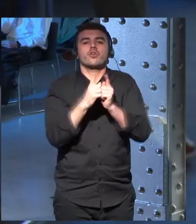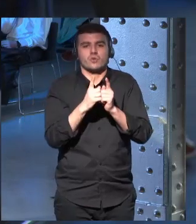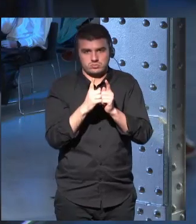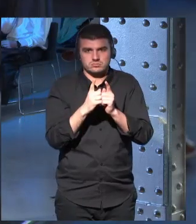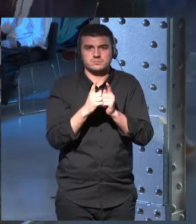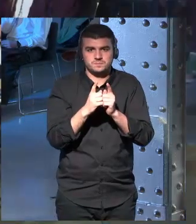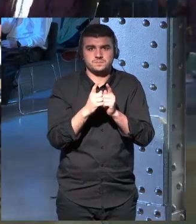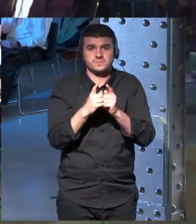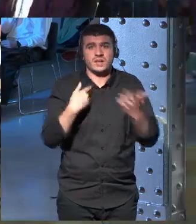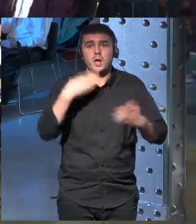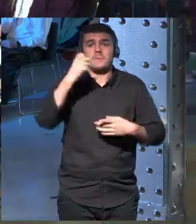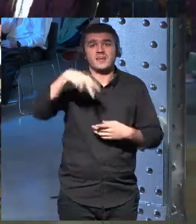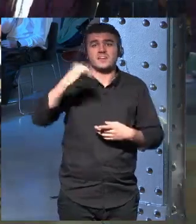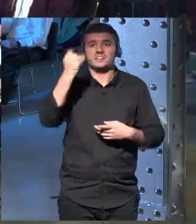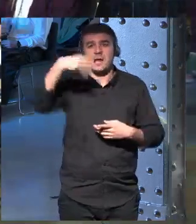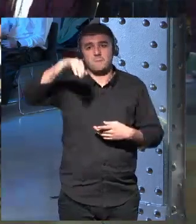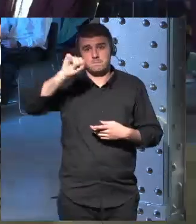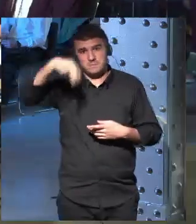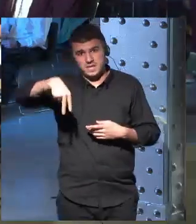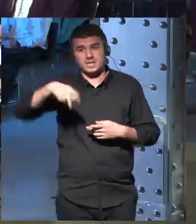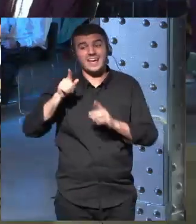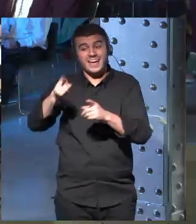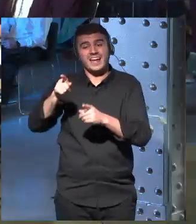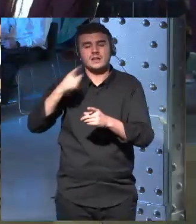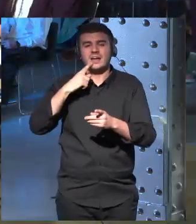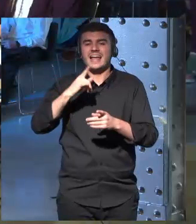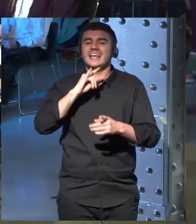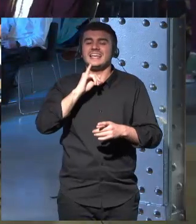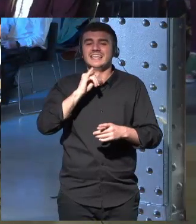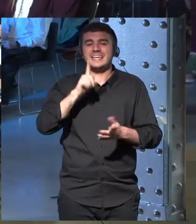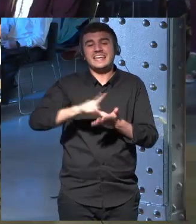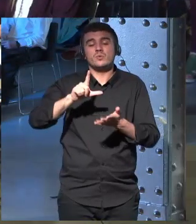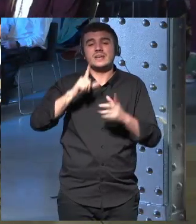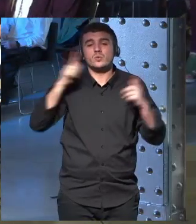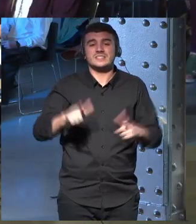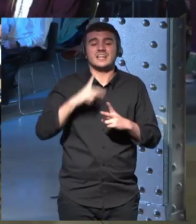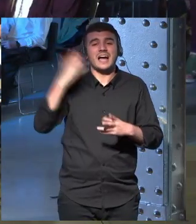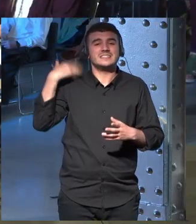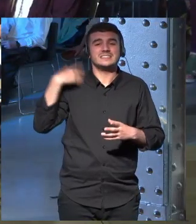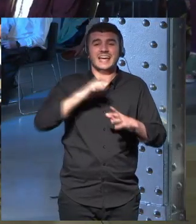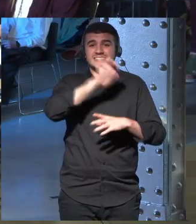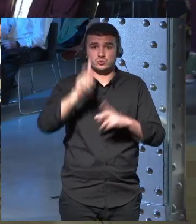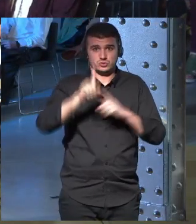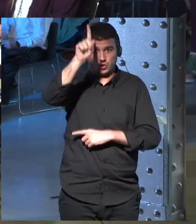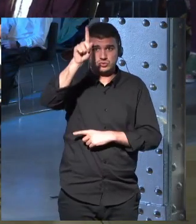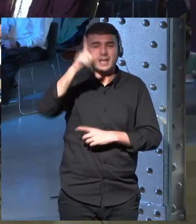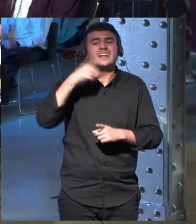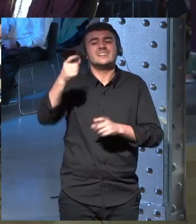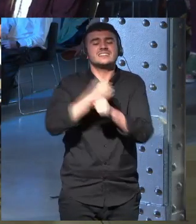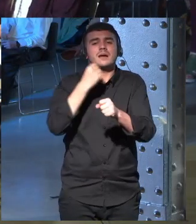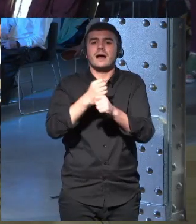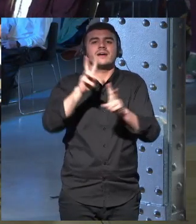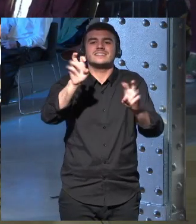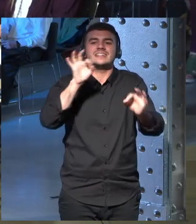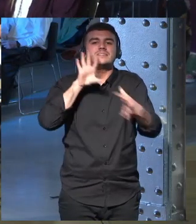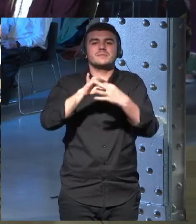Lee Whorf was an American linguist who worked with Native American languages in the